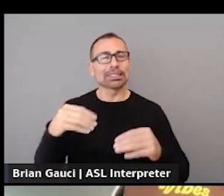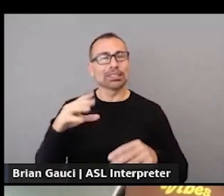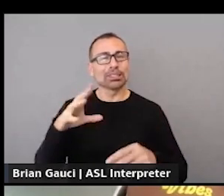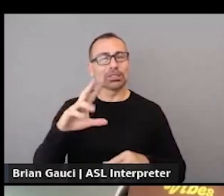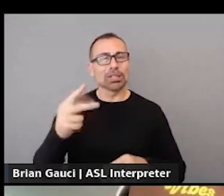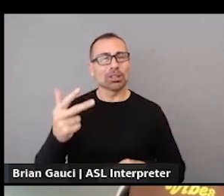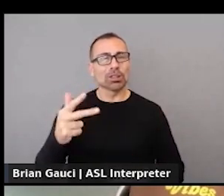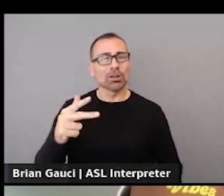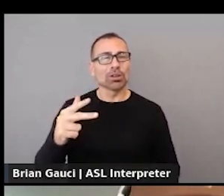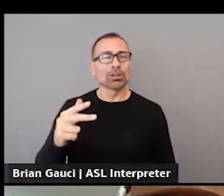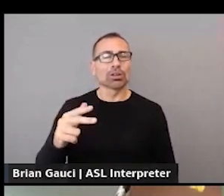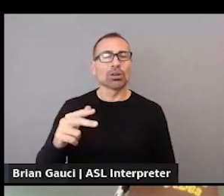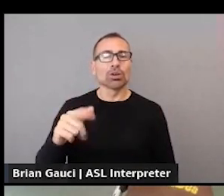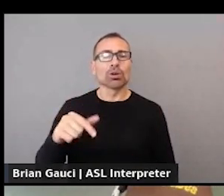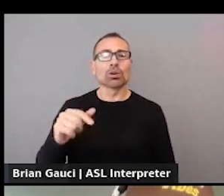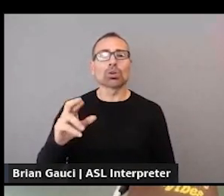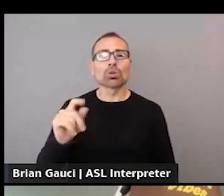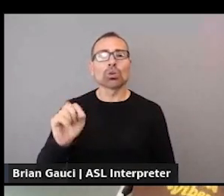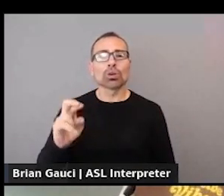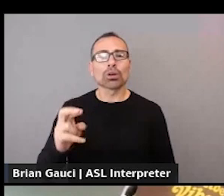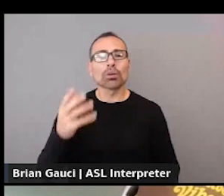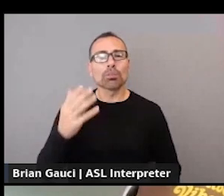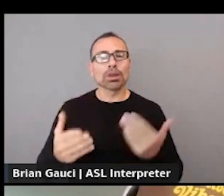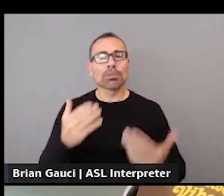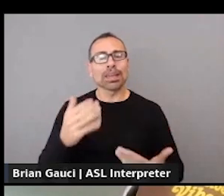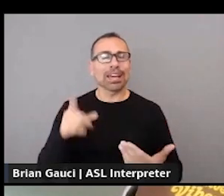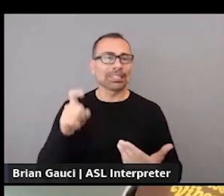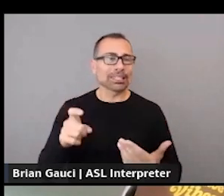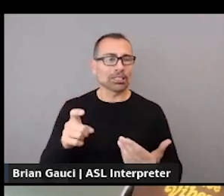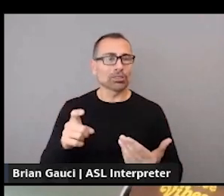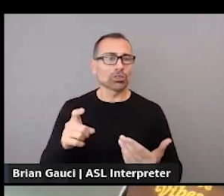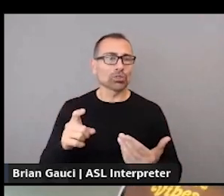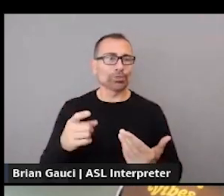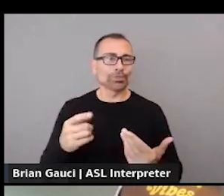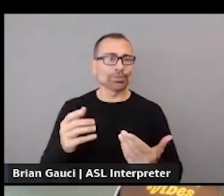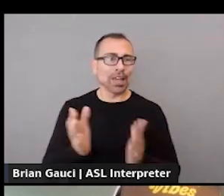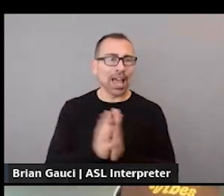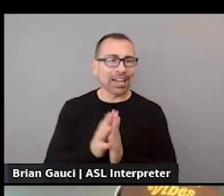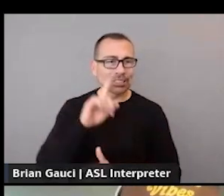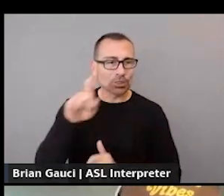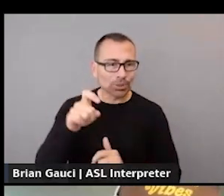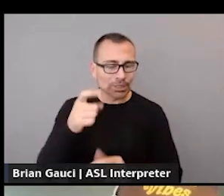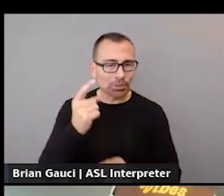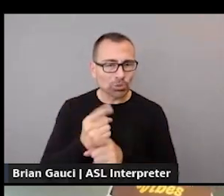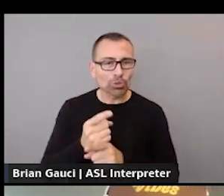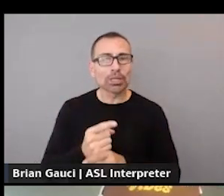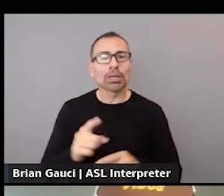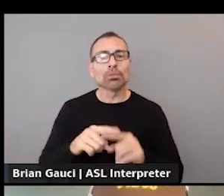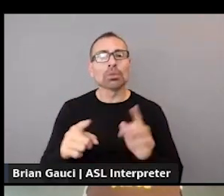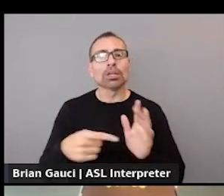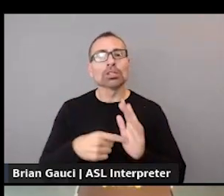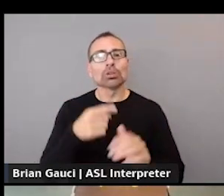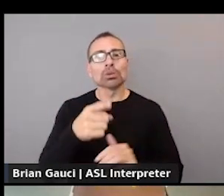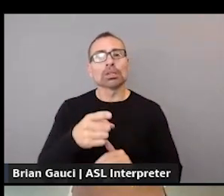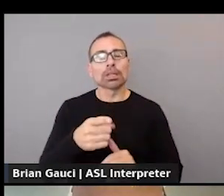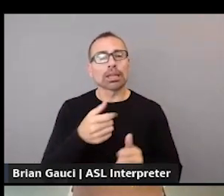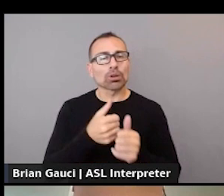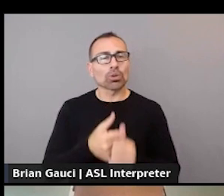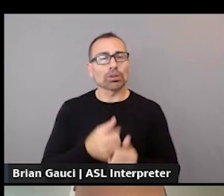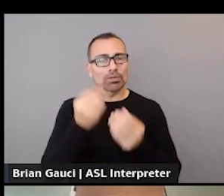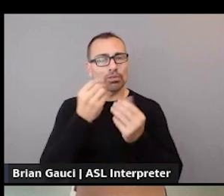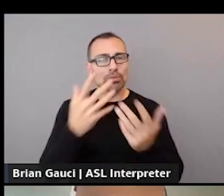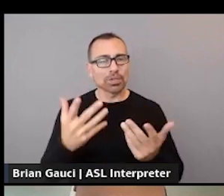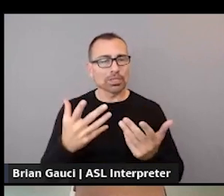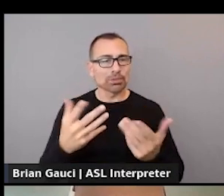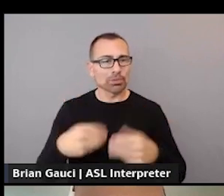like prompt engineering that you want to prompt it correctly. But it did show me that according to the information provided, and it